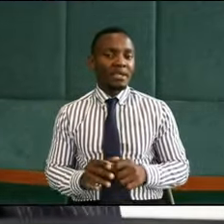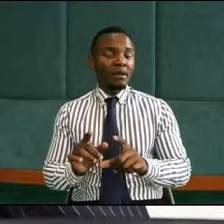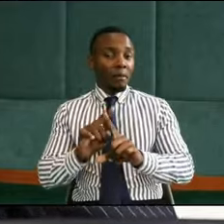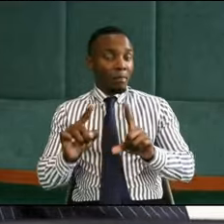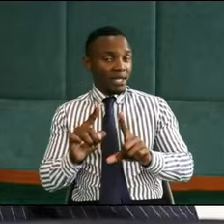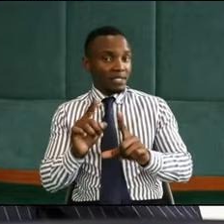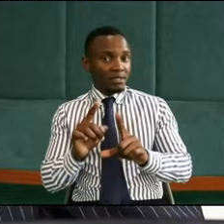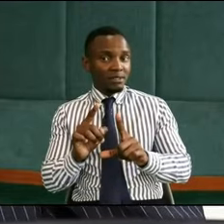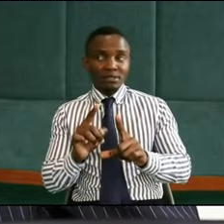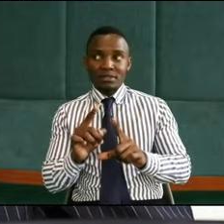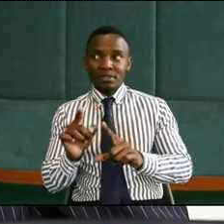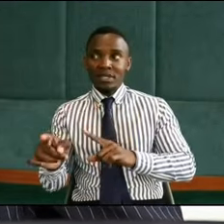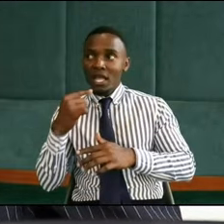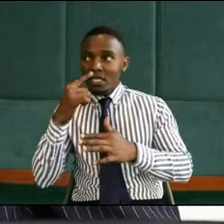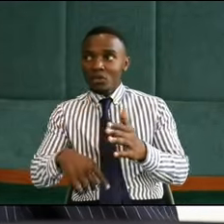Lord, it's a waste.